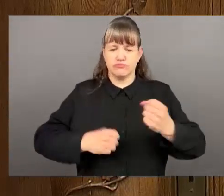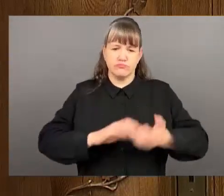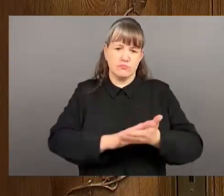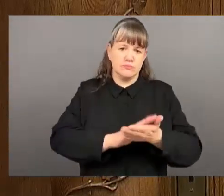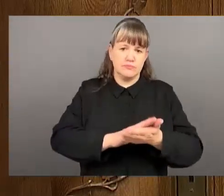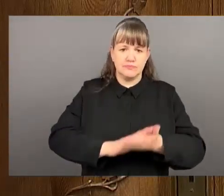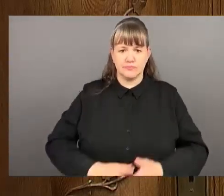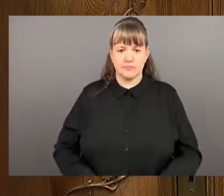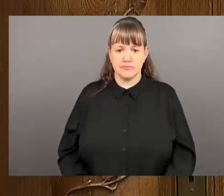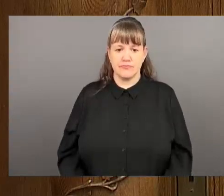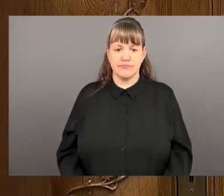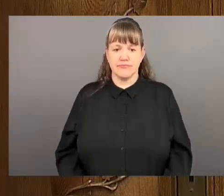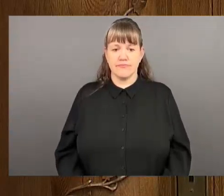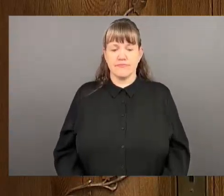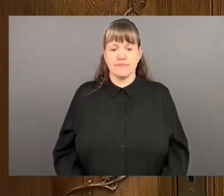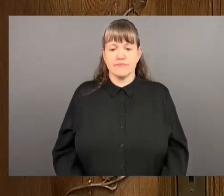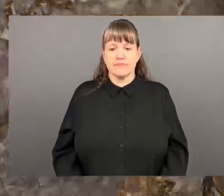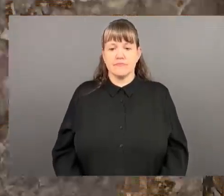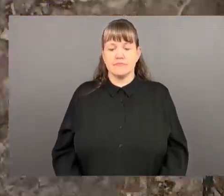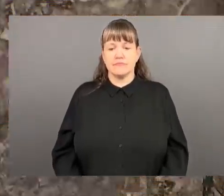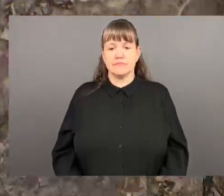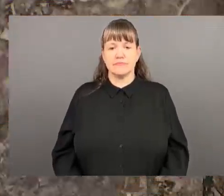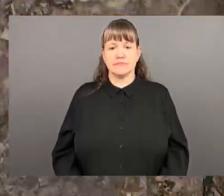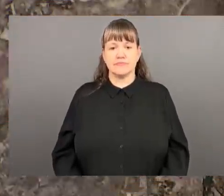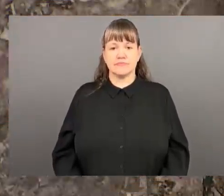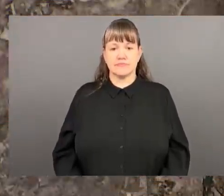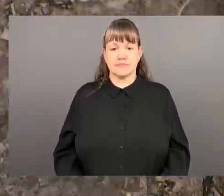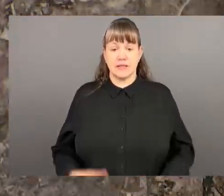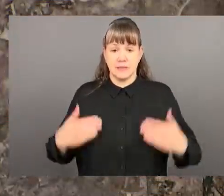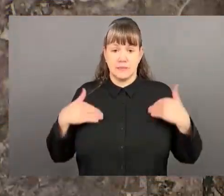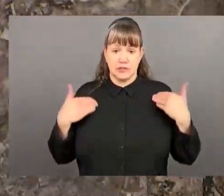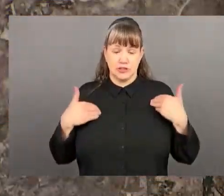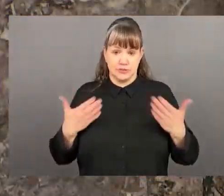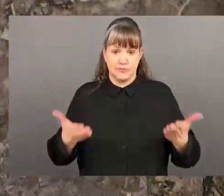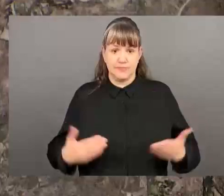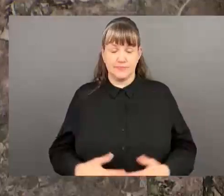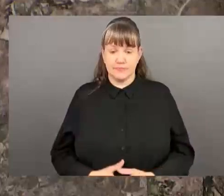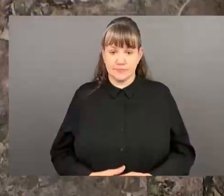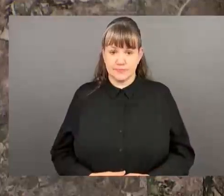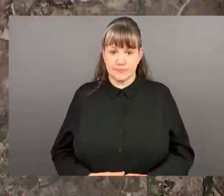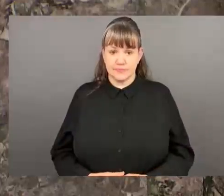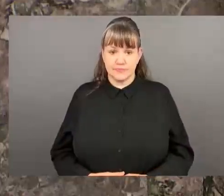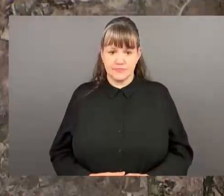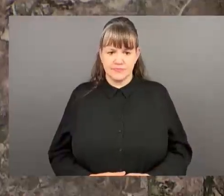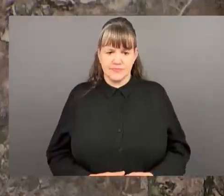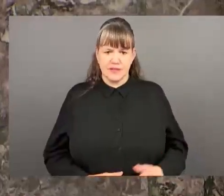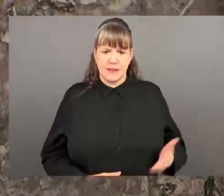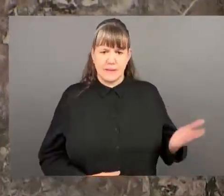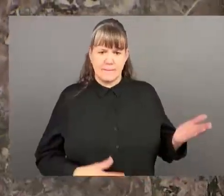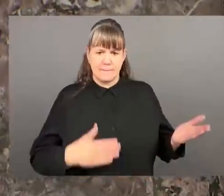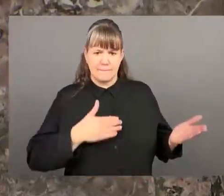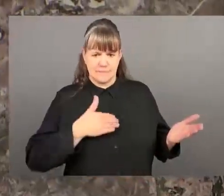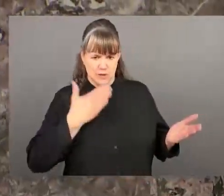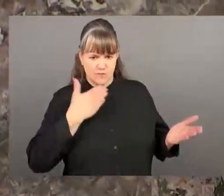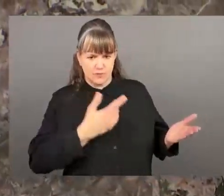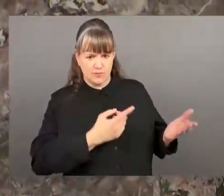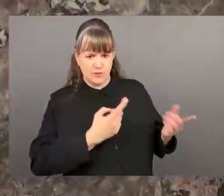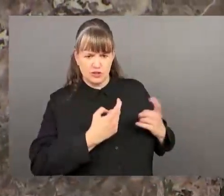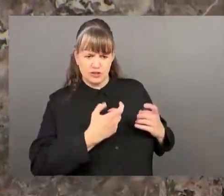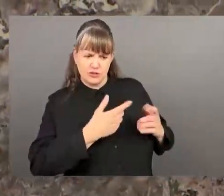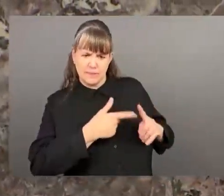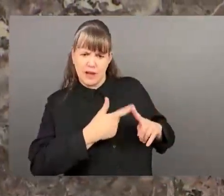Minister. Thank you so much, Honourable Speaker. The member asks about what has happened, and I'm going to say there's 1,000 new family doctors since